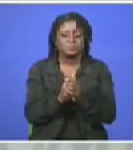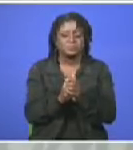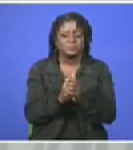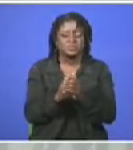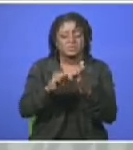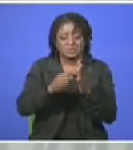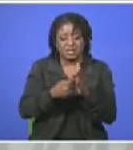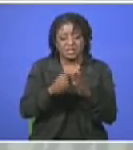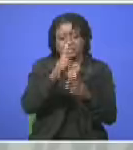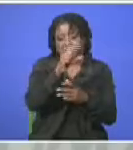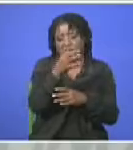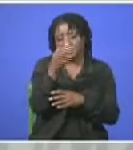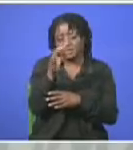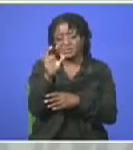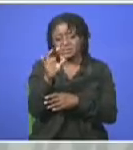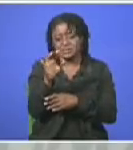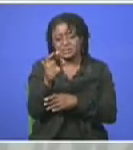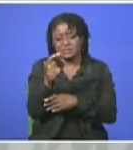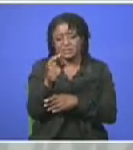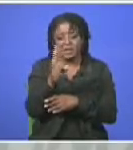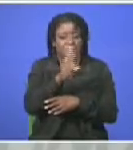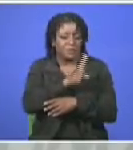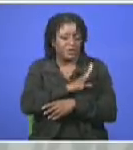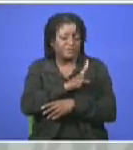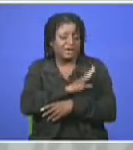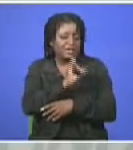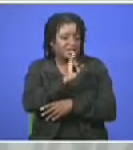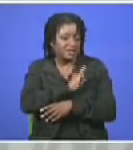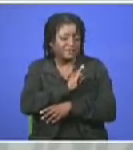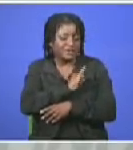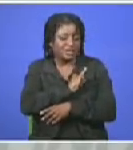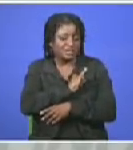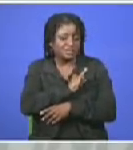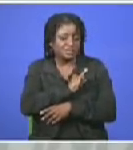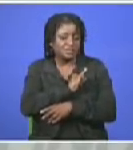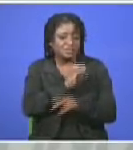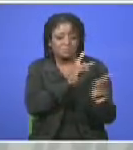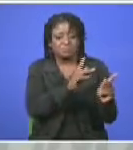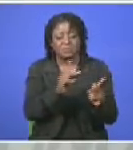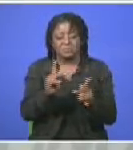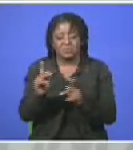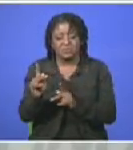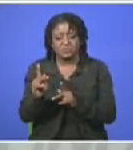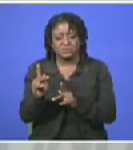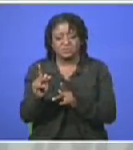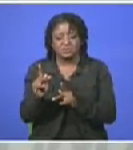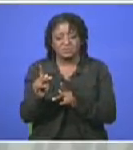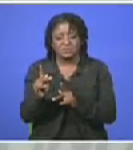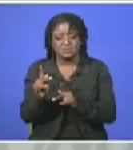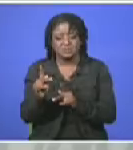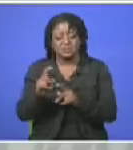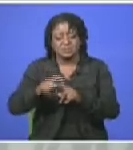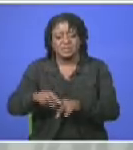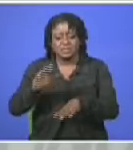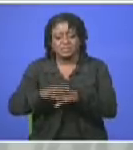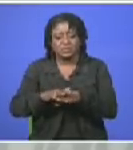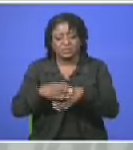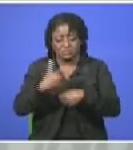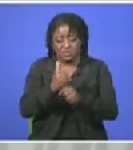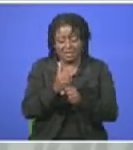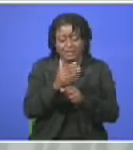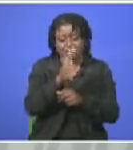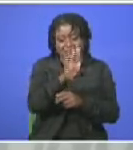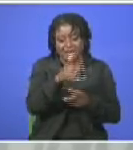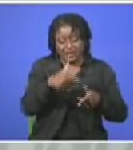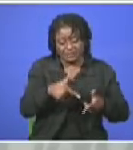Commencing 2019, Bonafide Innovators proposal hinges on the creation of 5 lanes that